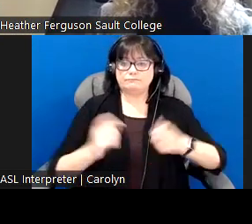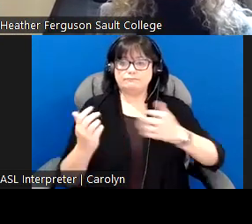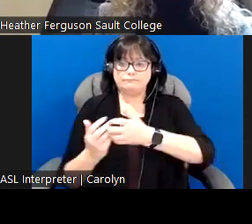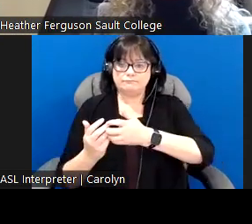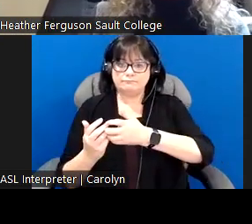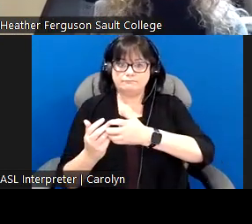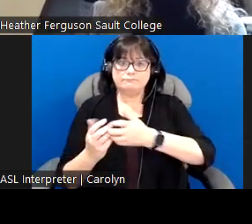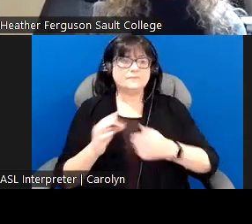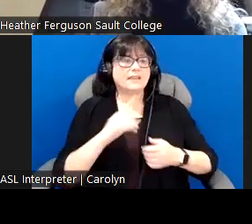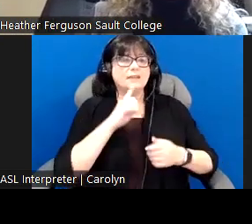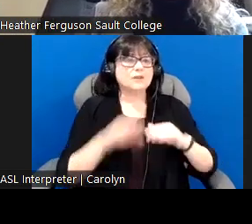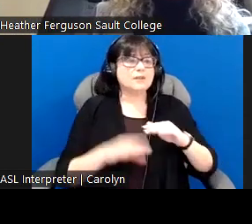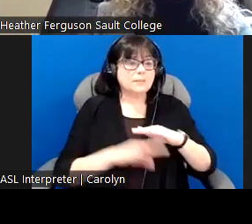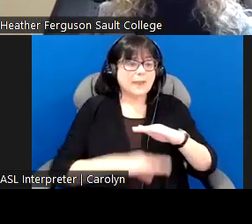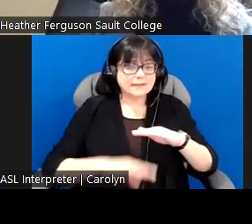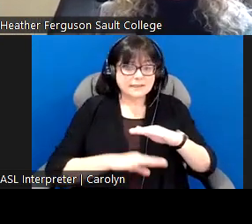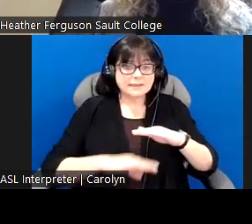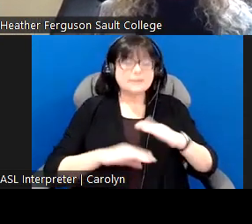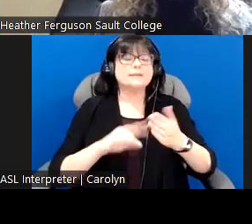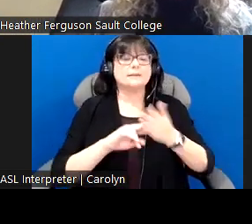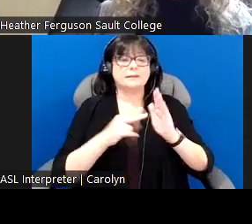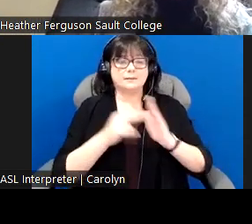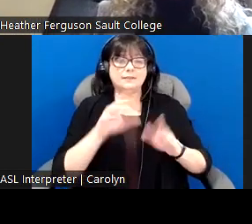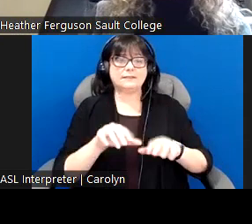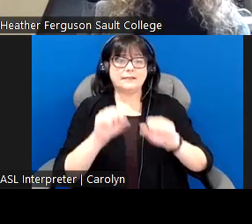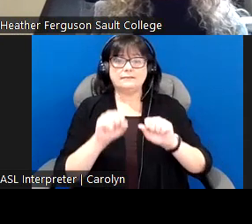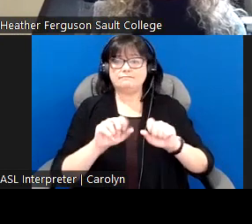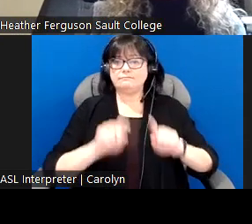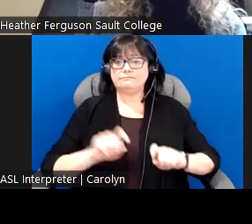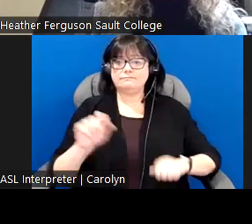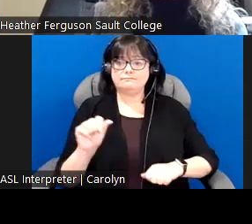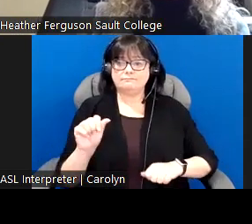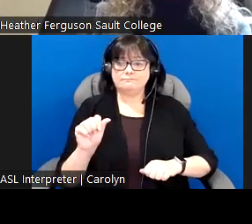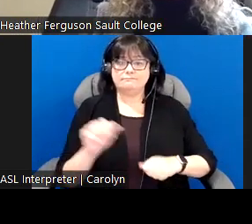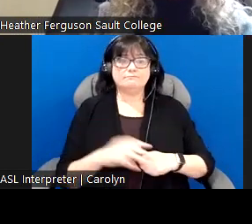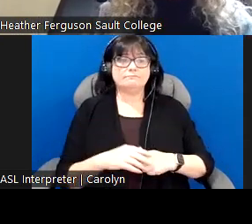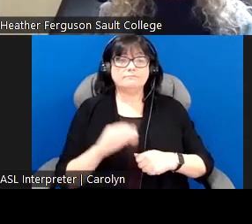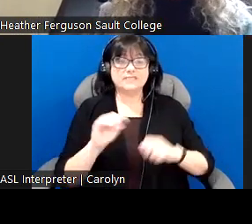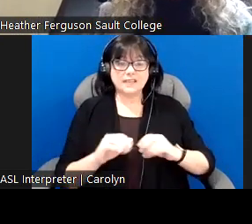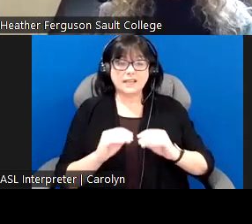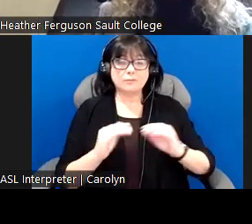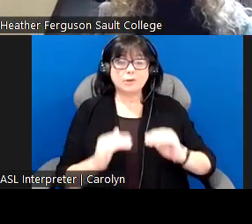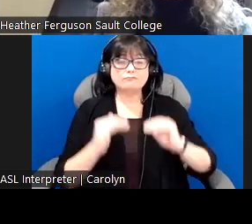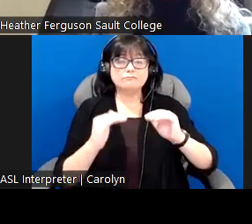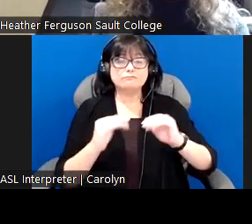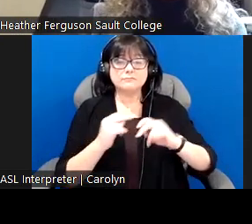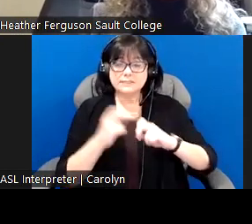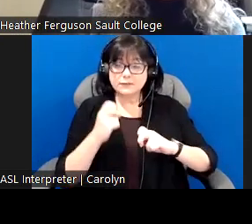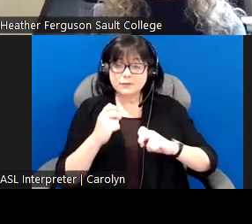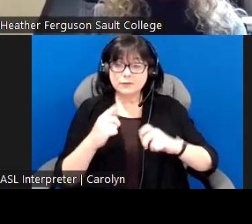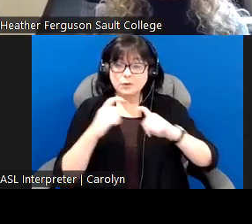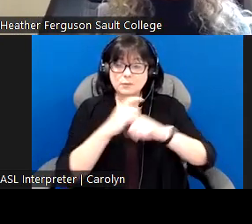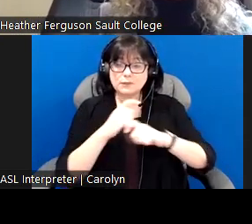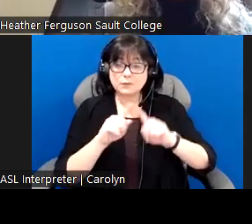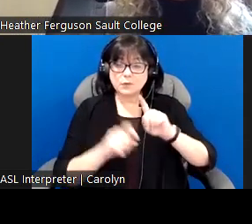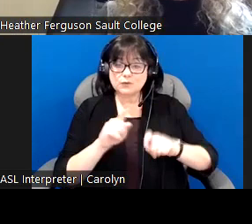fairly basic, they would take test A. If they're able to answer more difficult questions, then they would take test B.